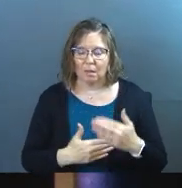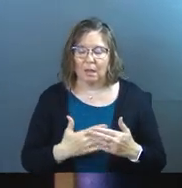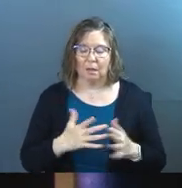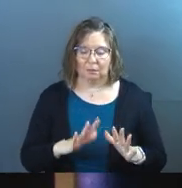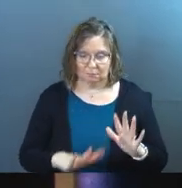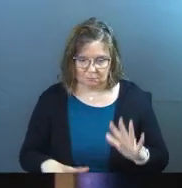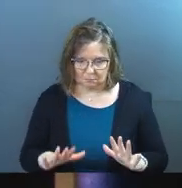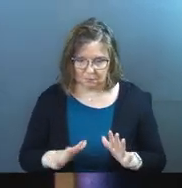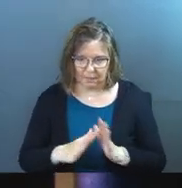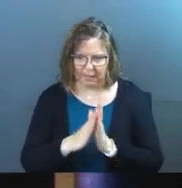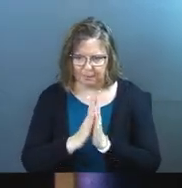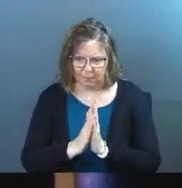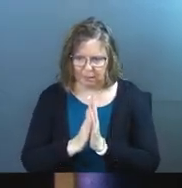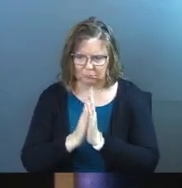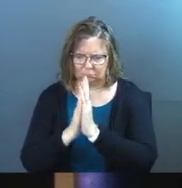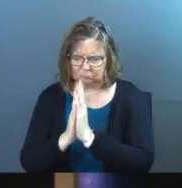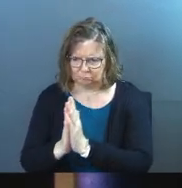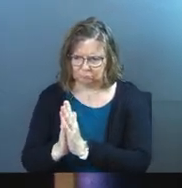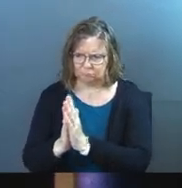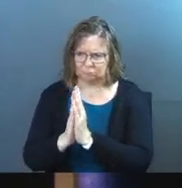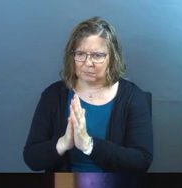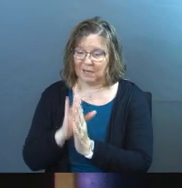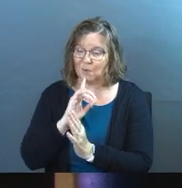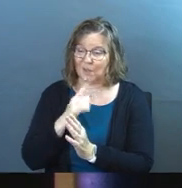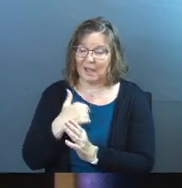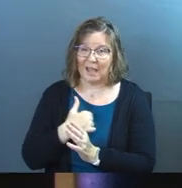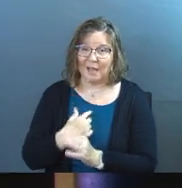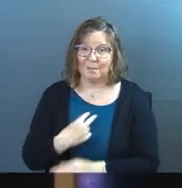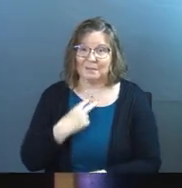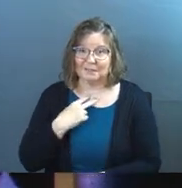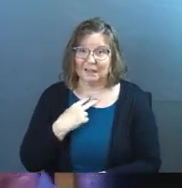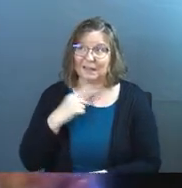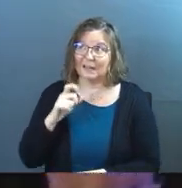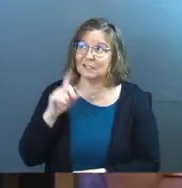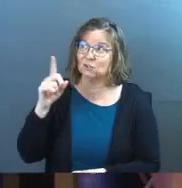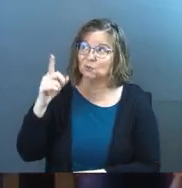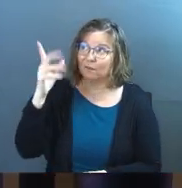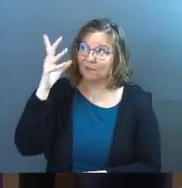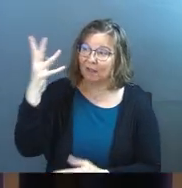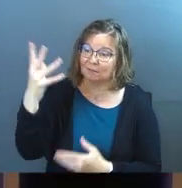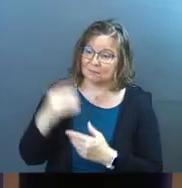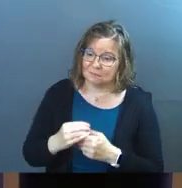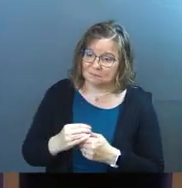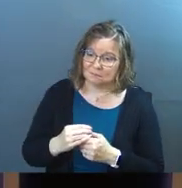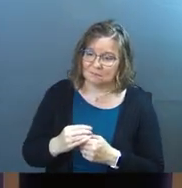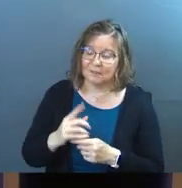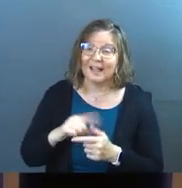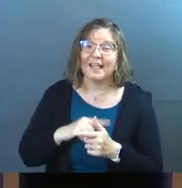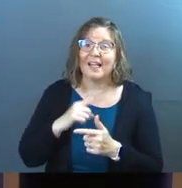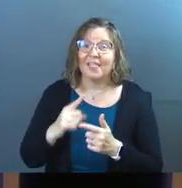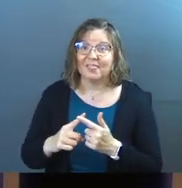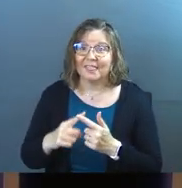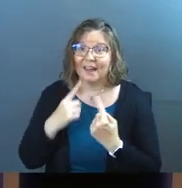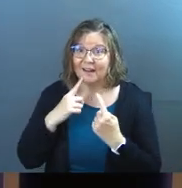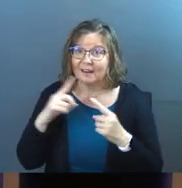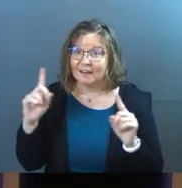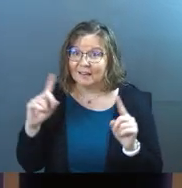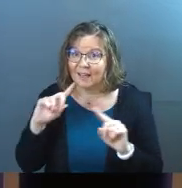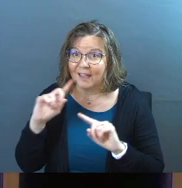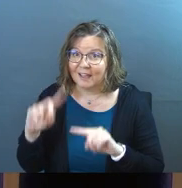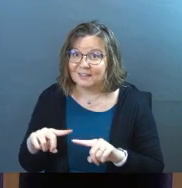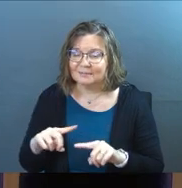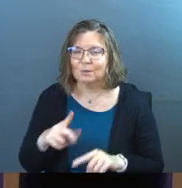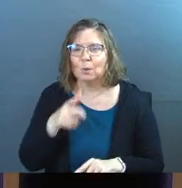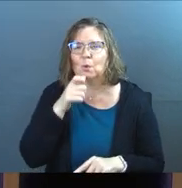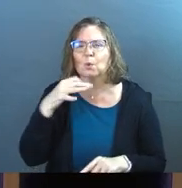and I pray and I realize that I'm absolutely stuck without you, Father, and then he comes through,